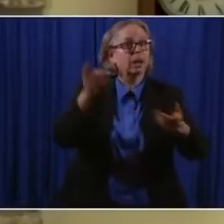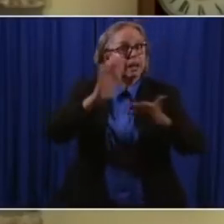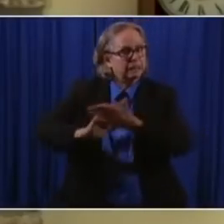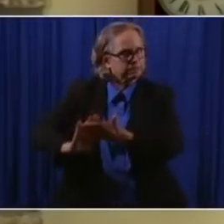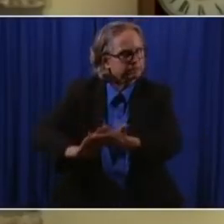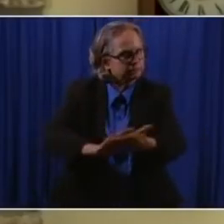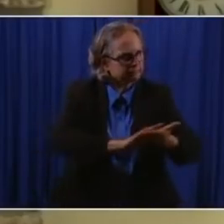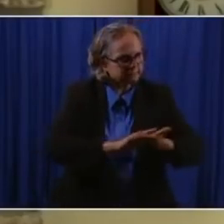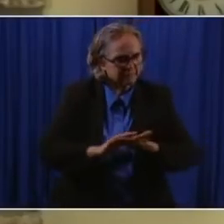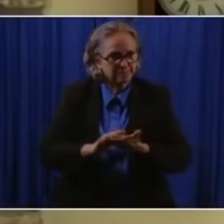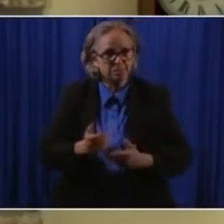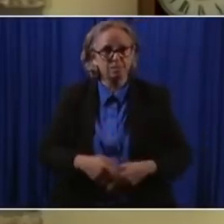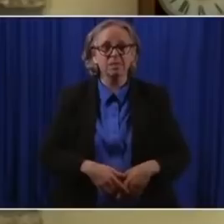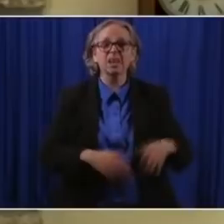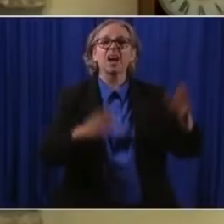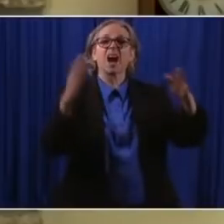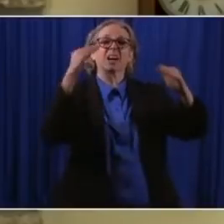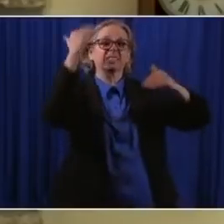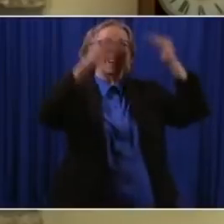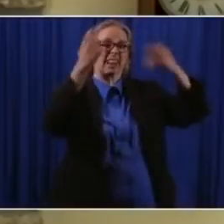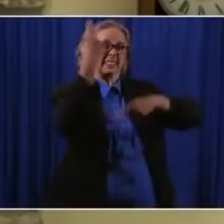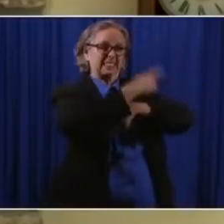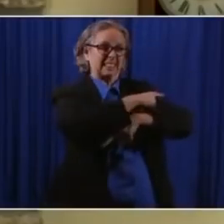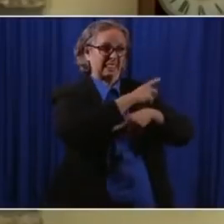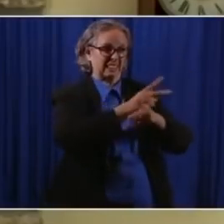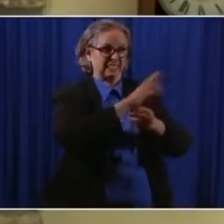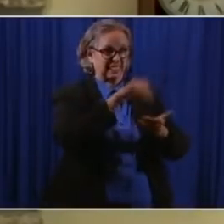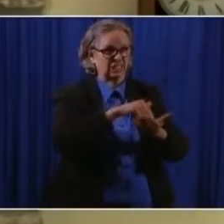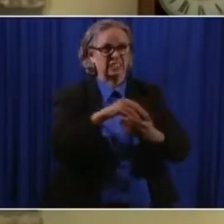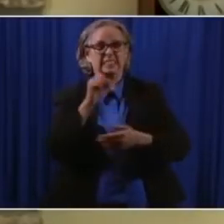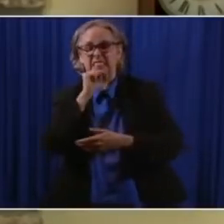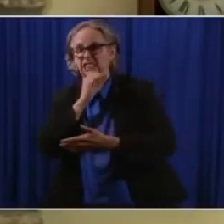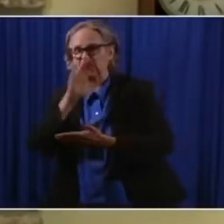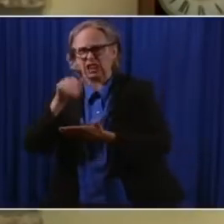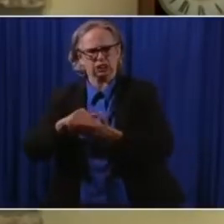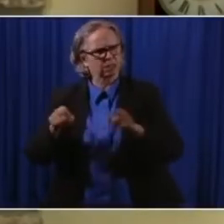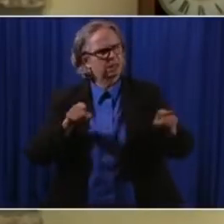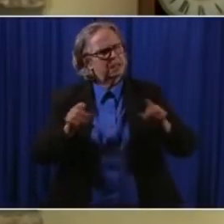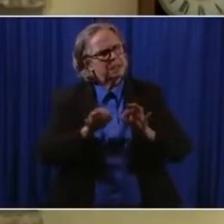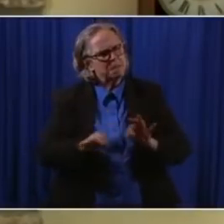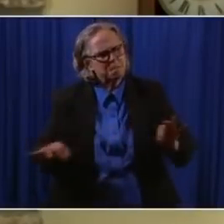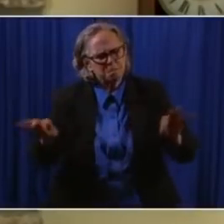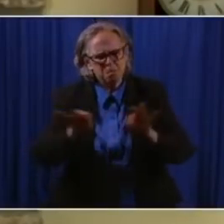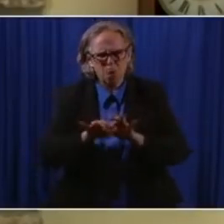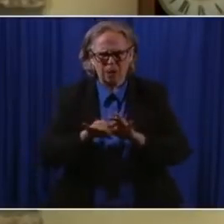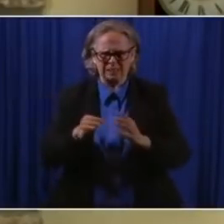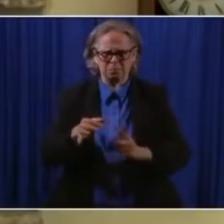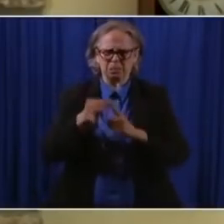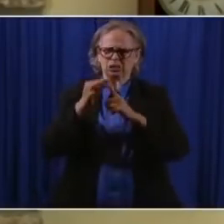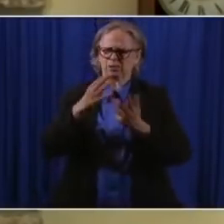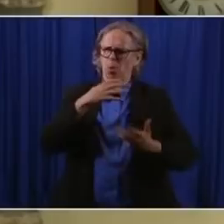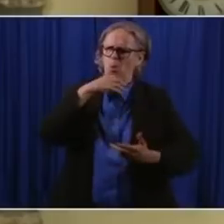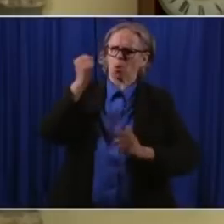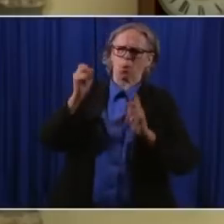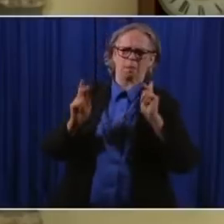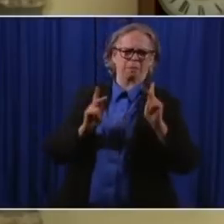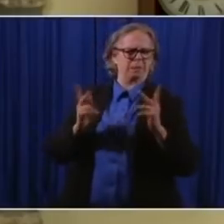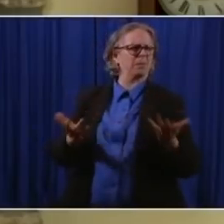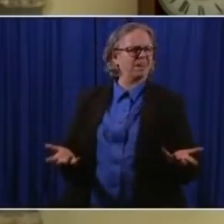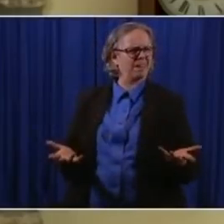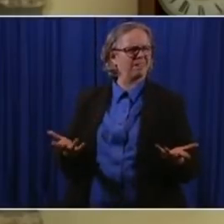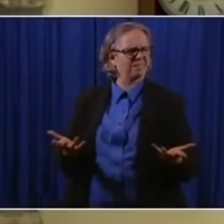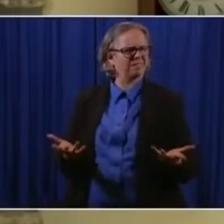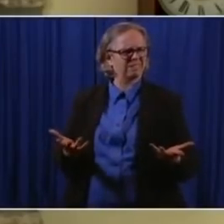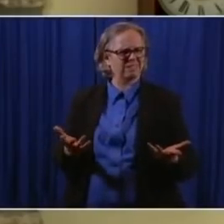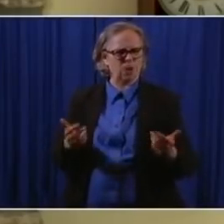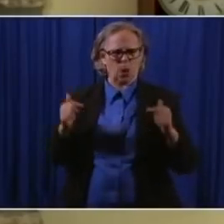senior centers certainly play an important role in the lives of so many of our older Ohioans. This order provides guidance